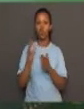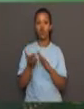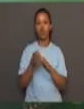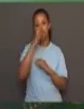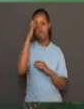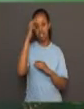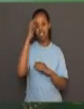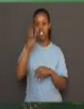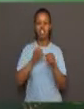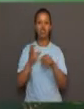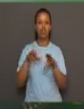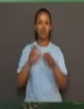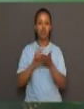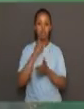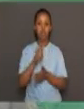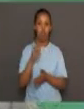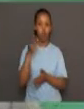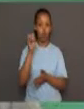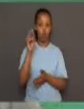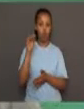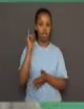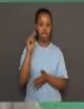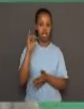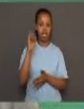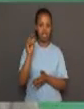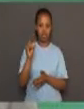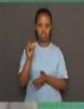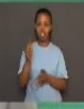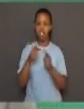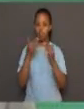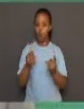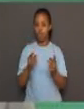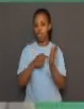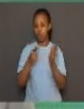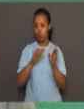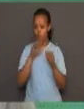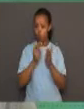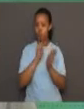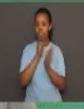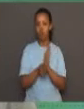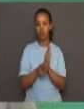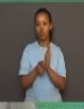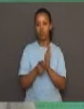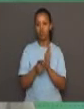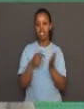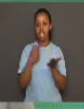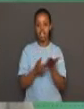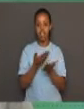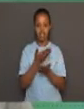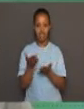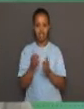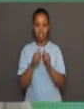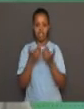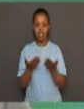advanced species of hominids. All of the examples I have mentioned can be used